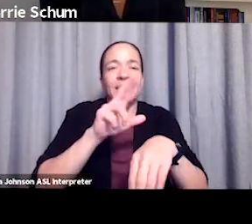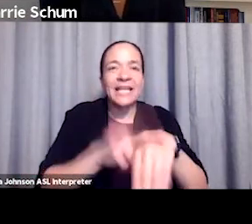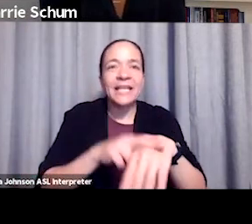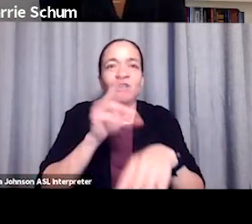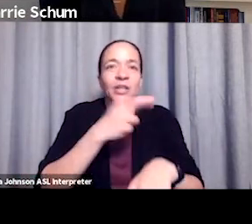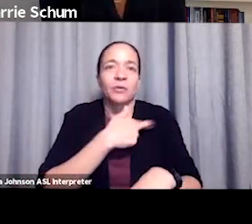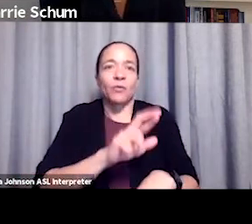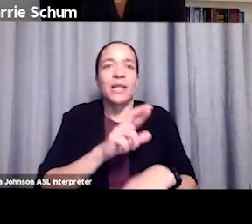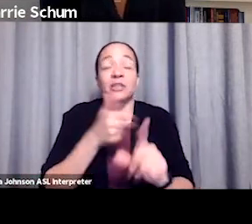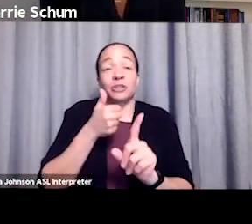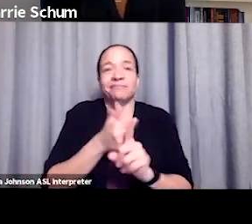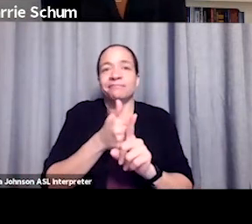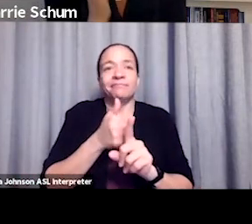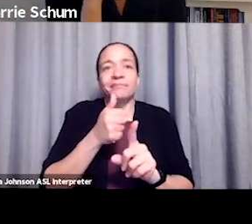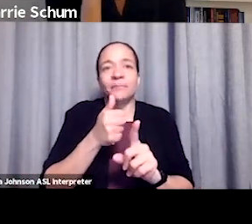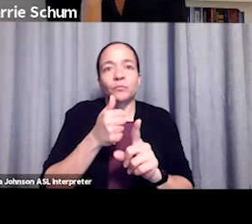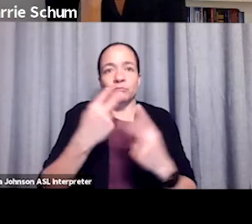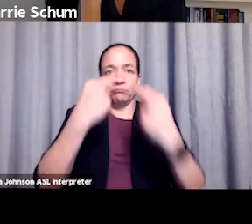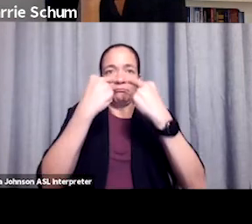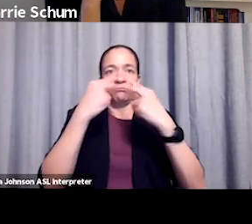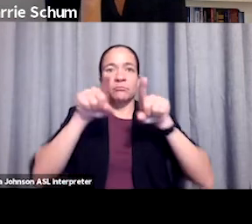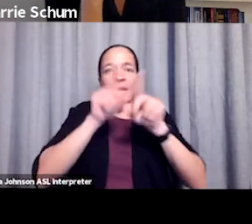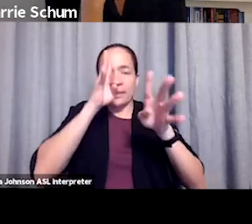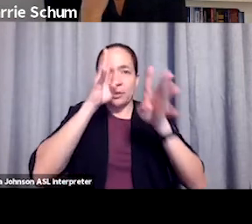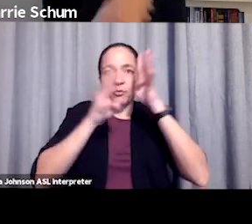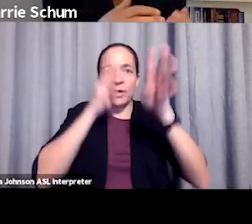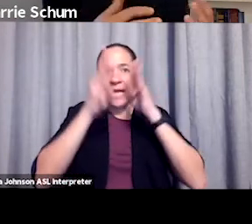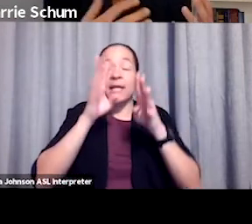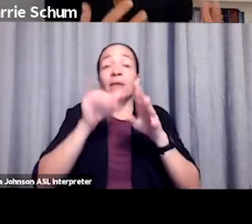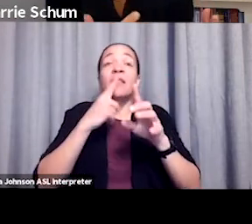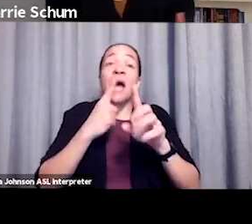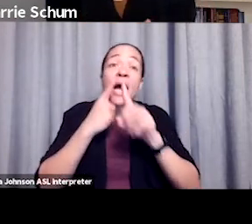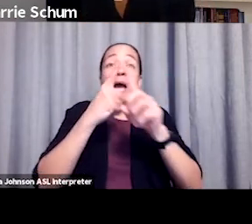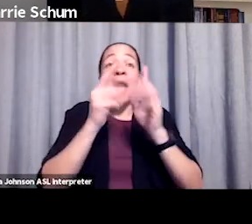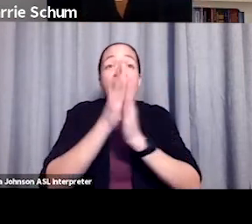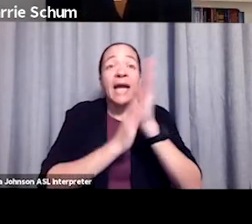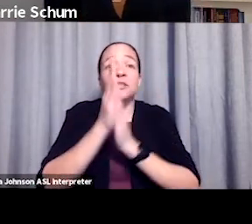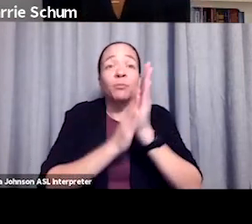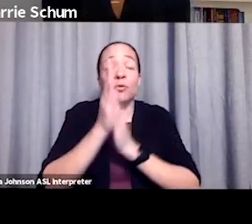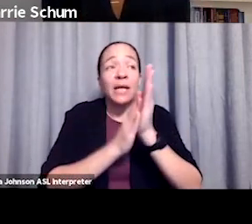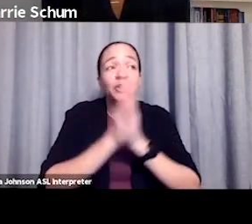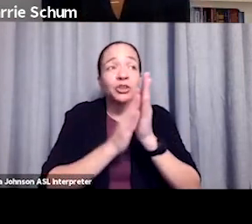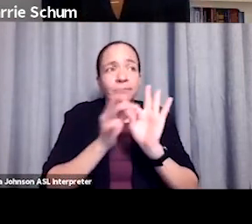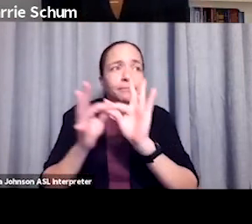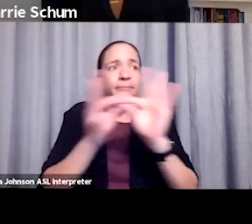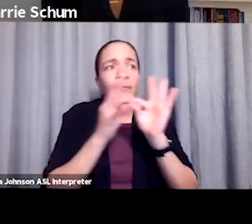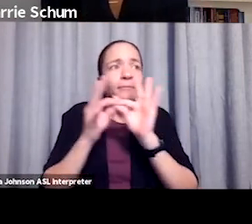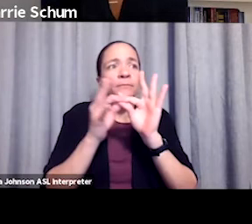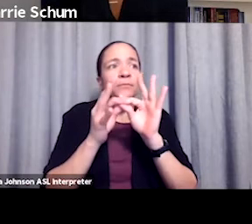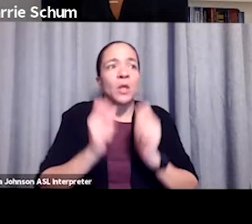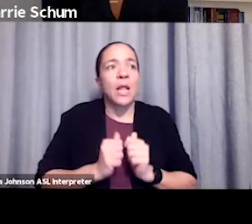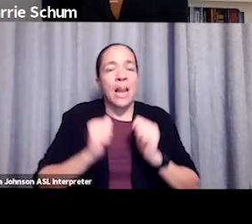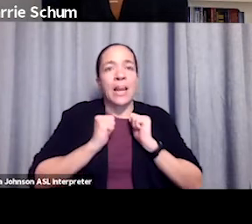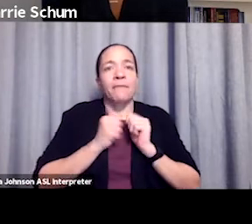as creative. And the aspirations that join them, really interestingly, the top one is that wanting to live by